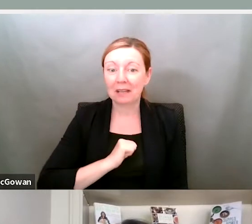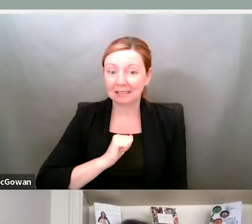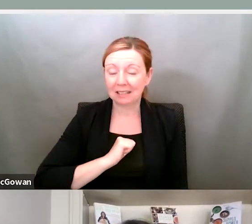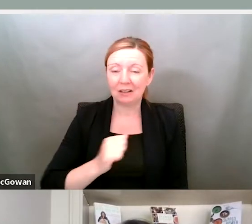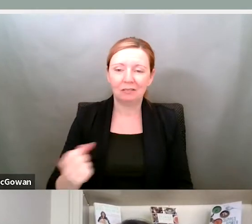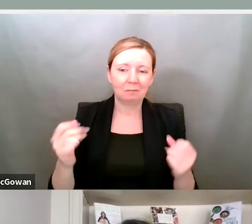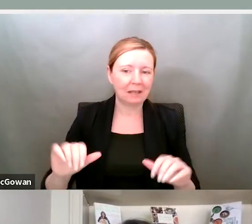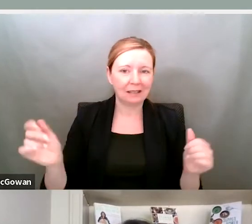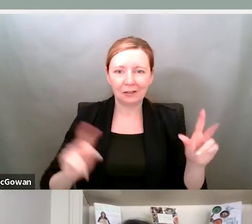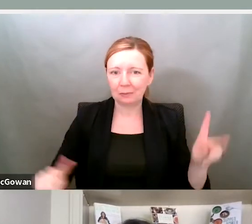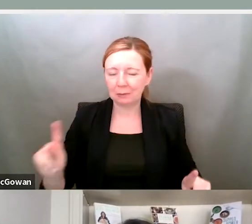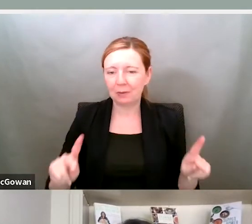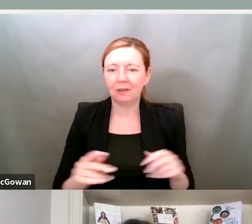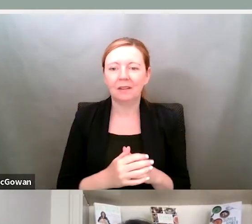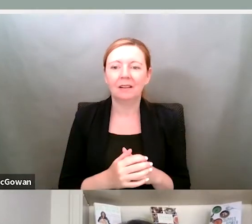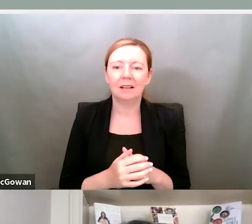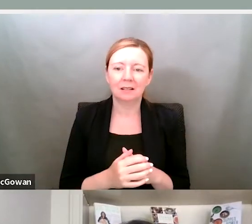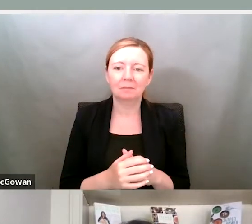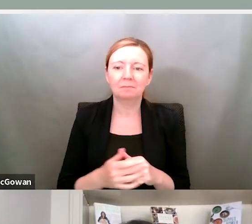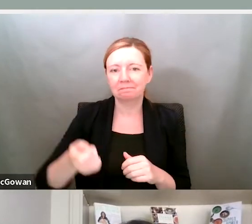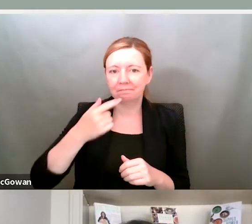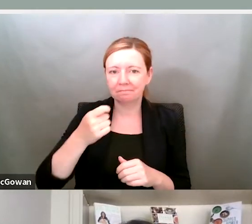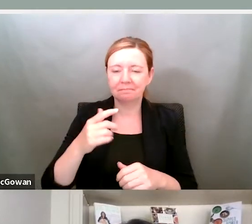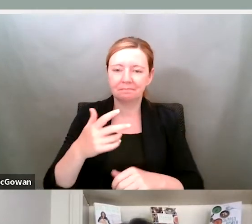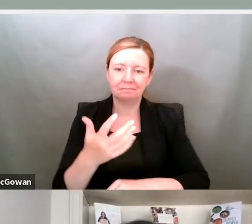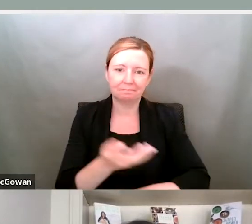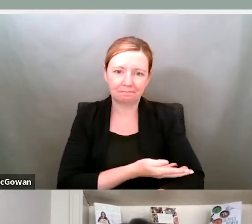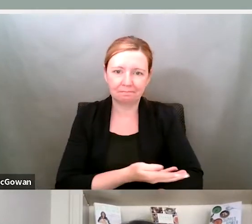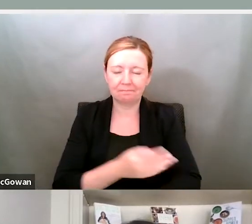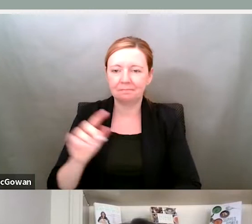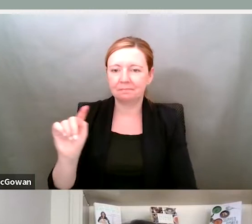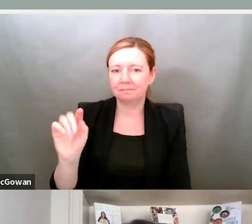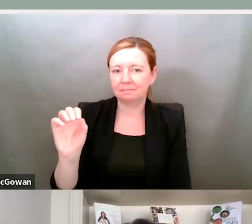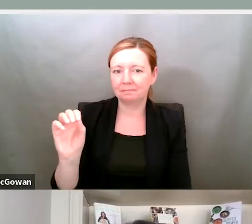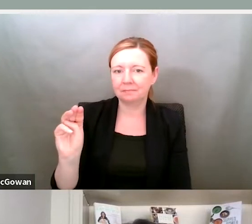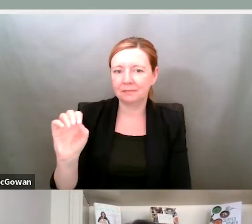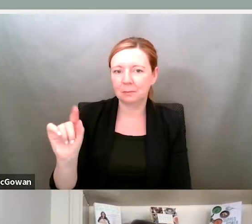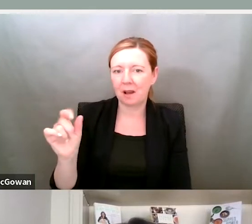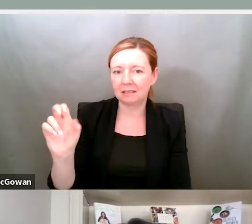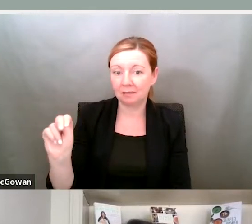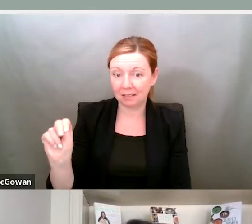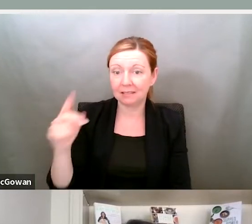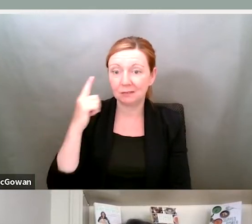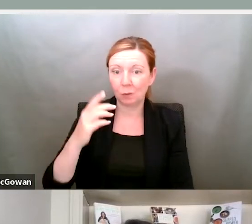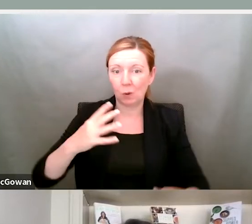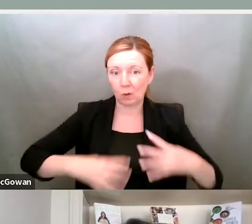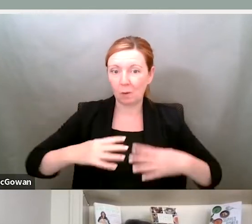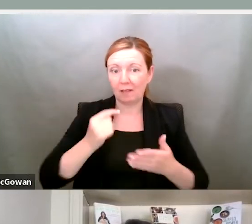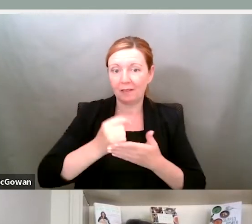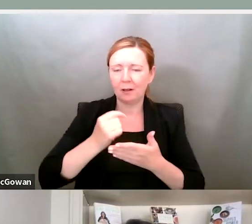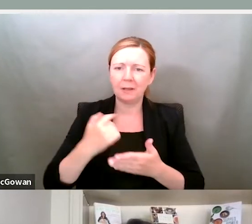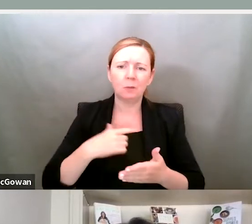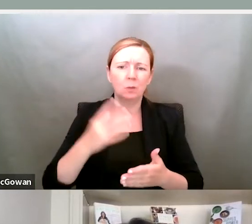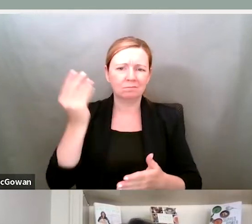many others who are on tamoxifen for hormonal therapy, we were told to avoid turmeric. Is that something that